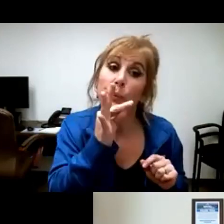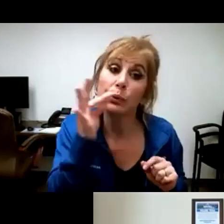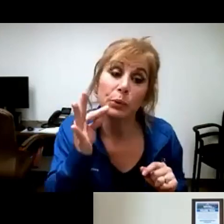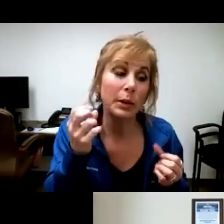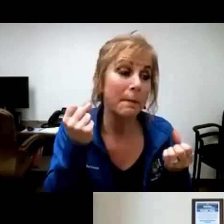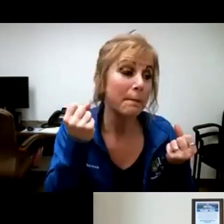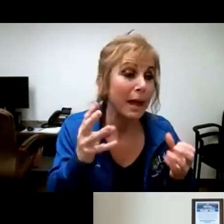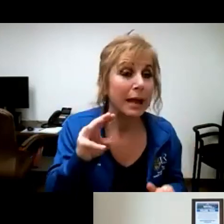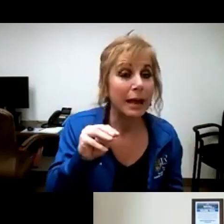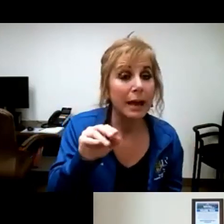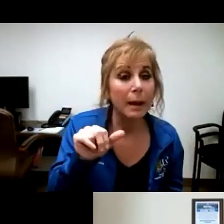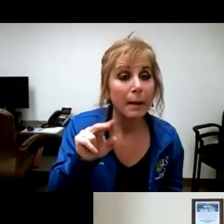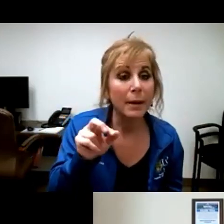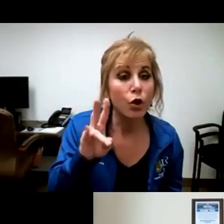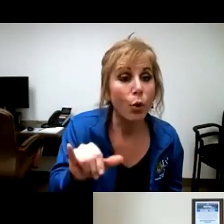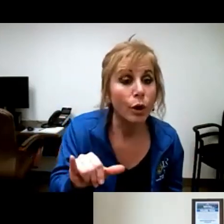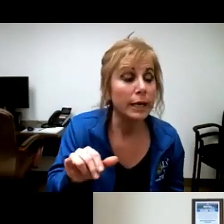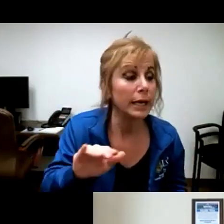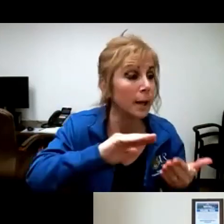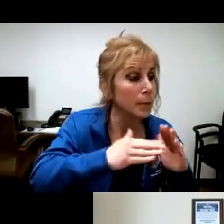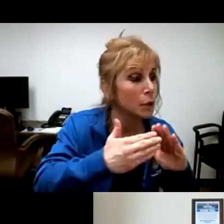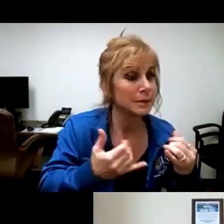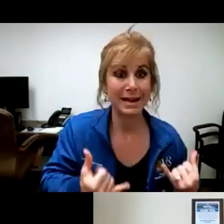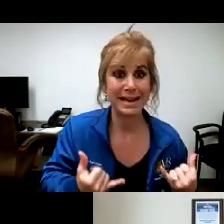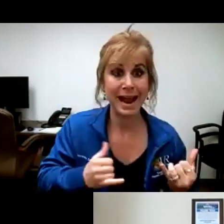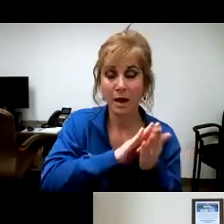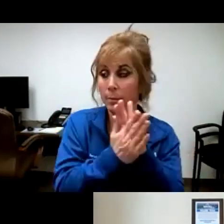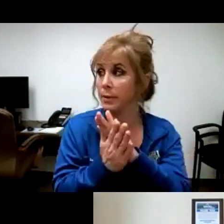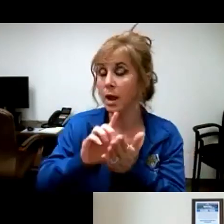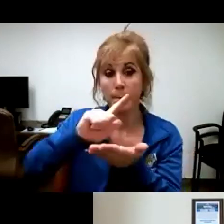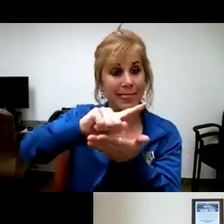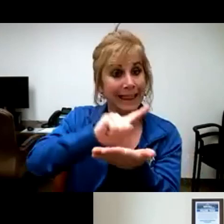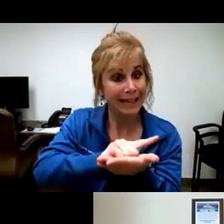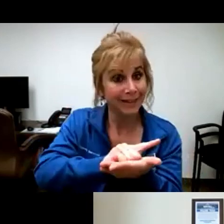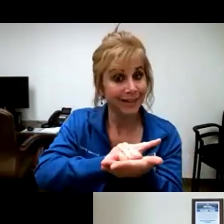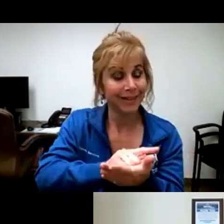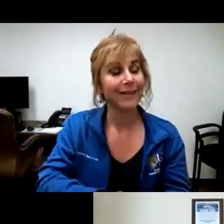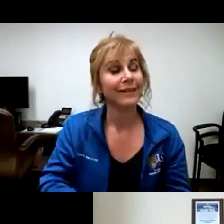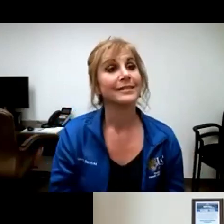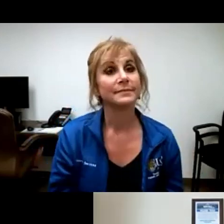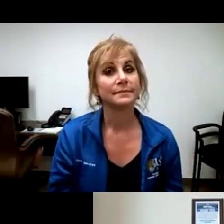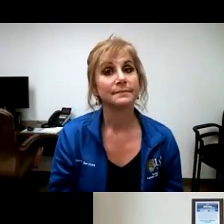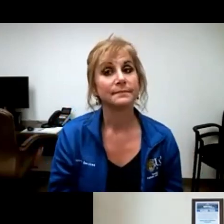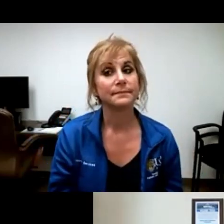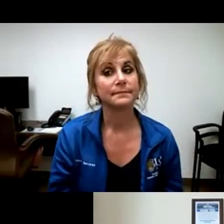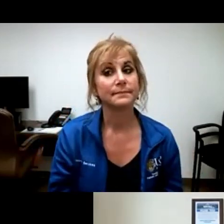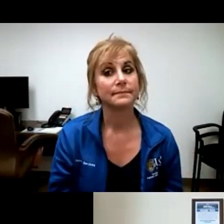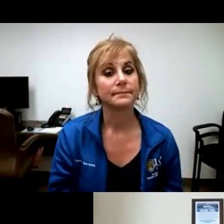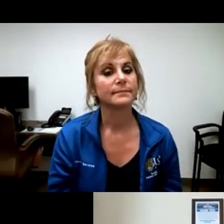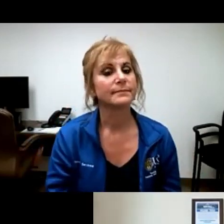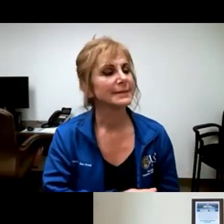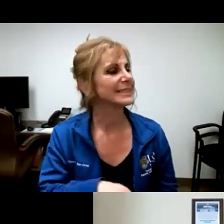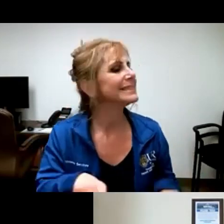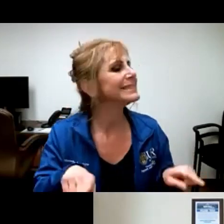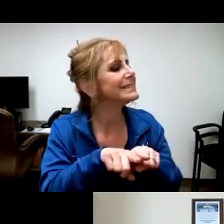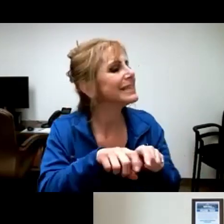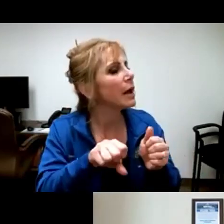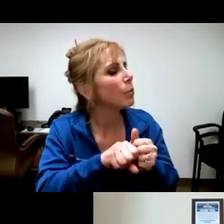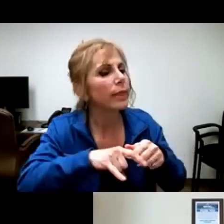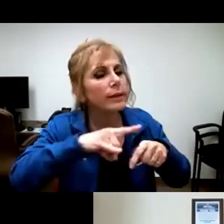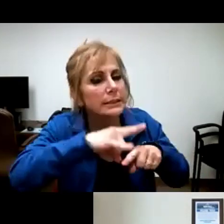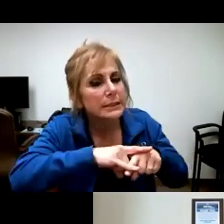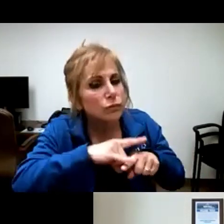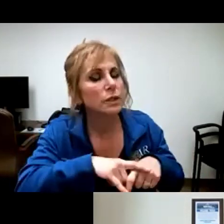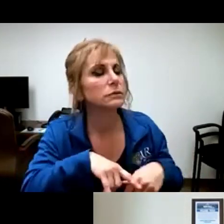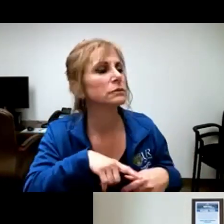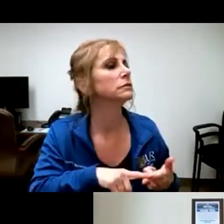though. And I think the same question applies to vaping in general, vaping for tobacco or for marijuana.